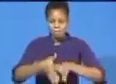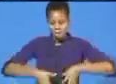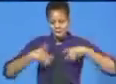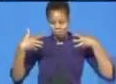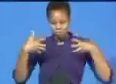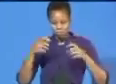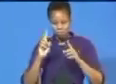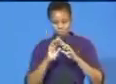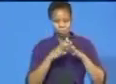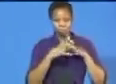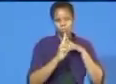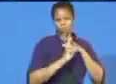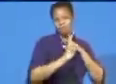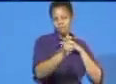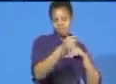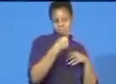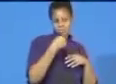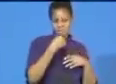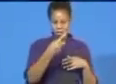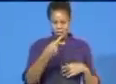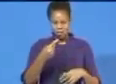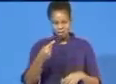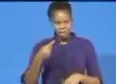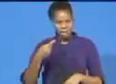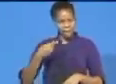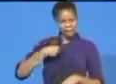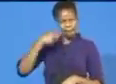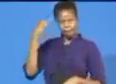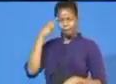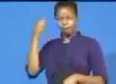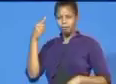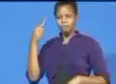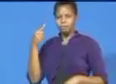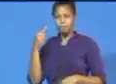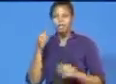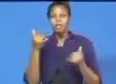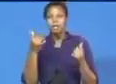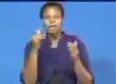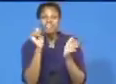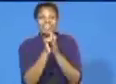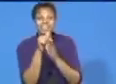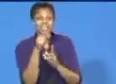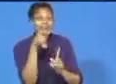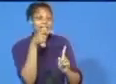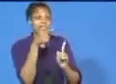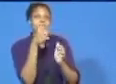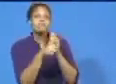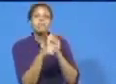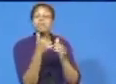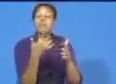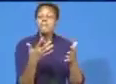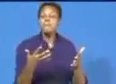and said, behold, I thought. Now this is his problem. I thought.